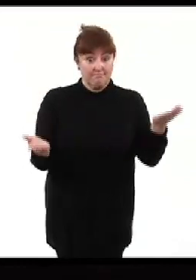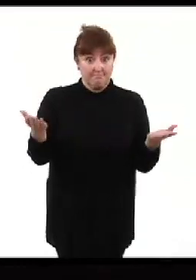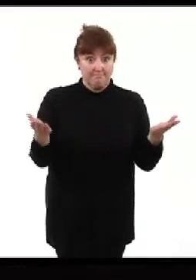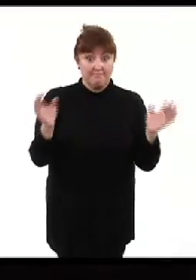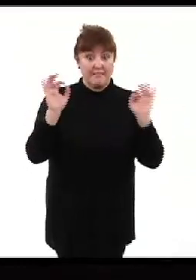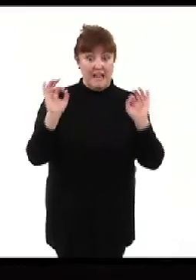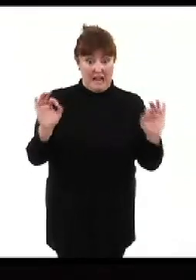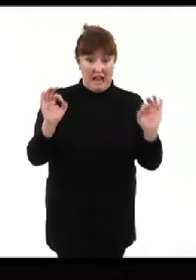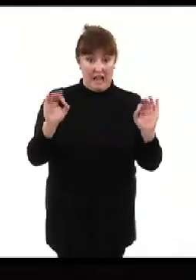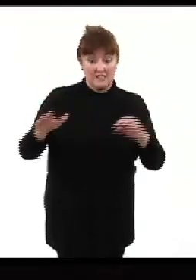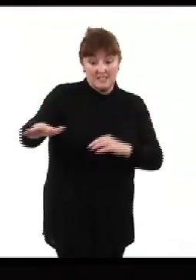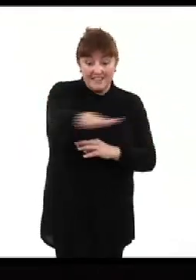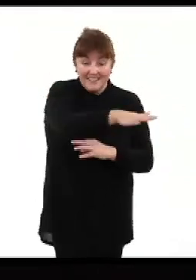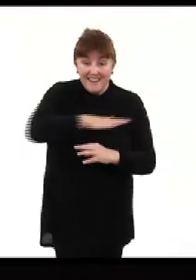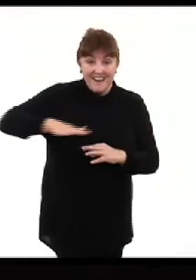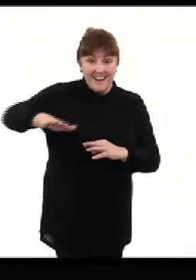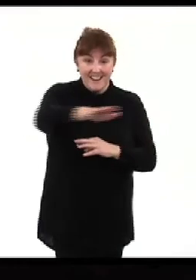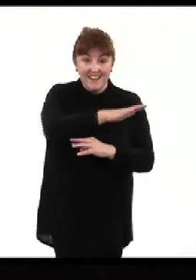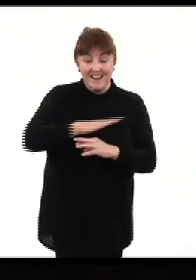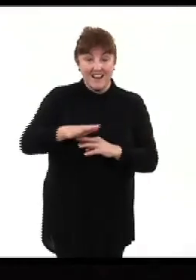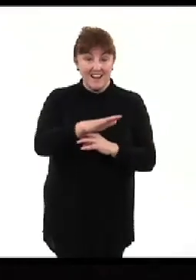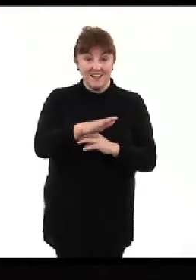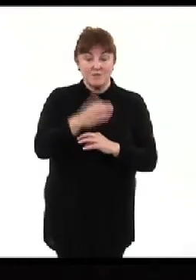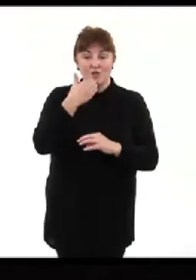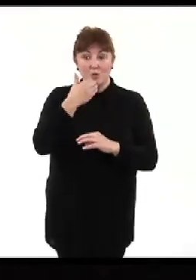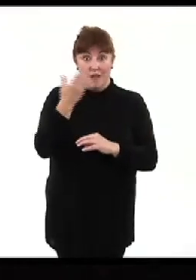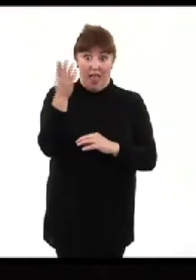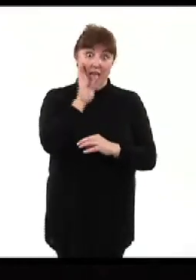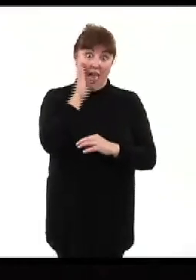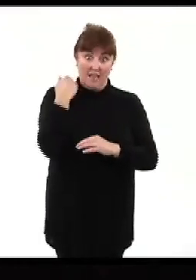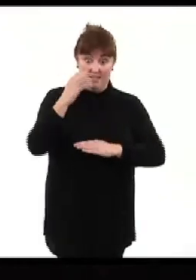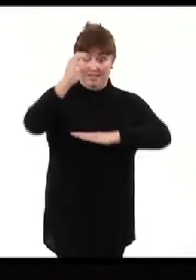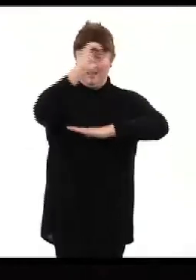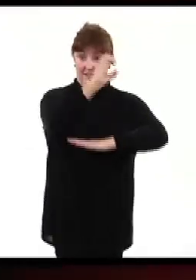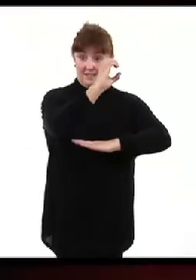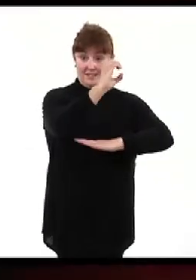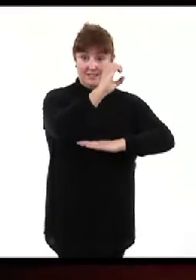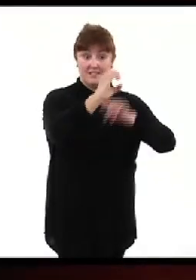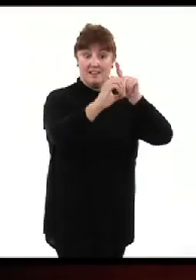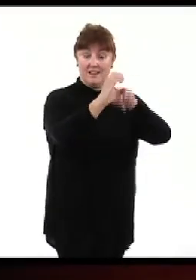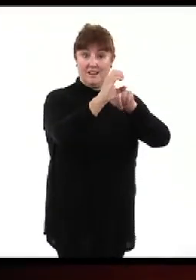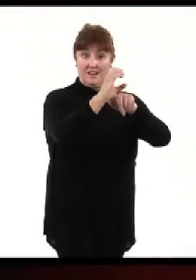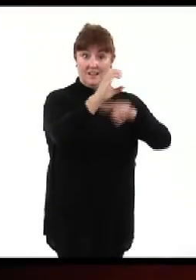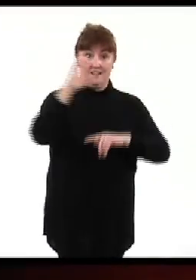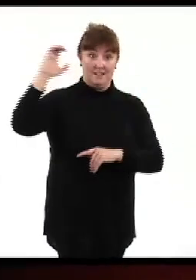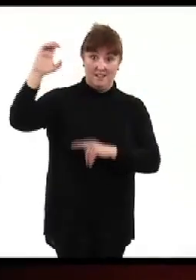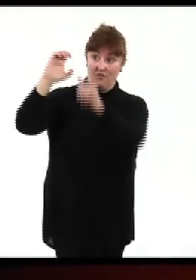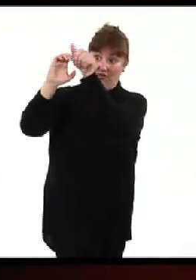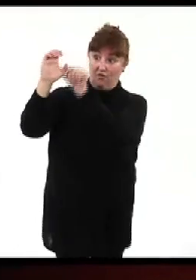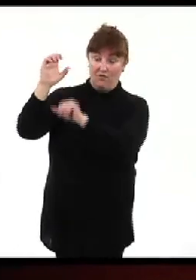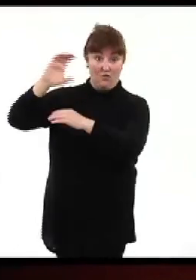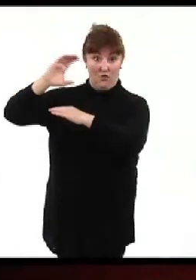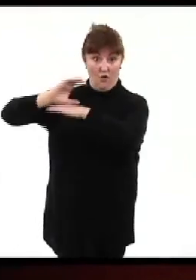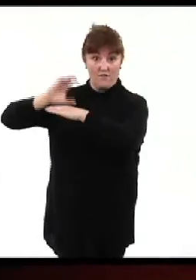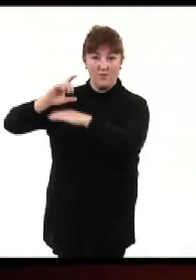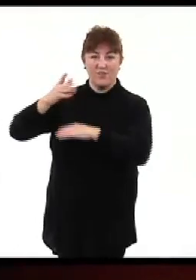flat surface. This is a hand shape that means circular flat, okay? When you compare the production of those hand